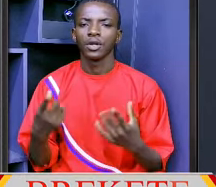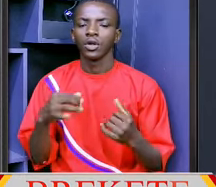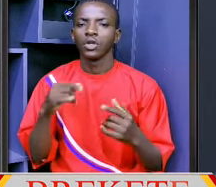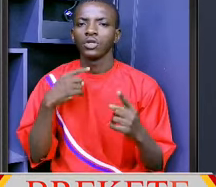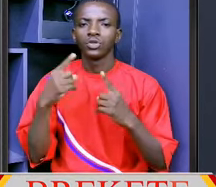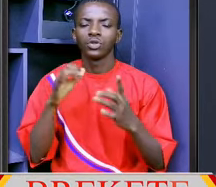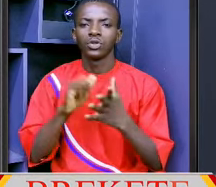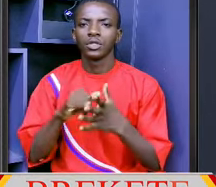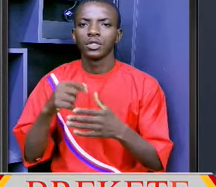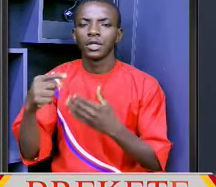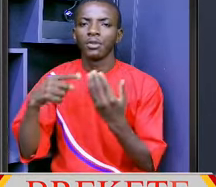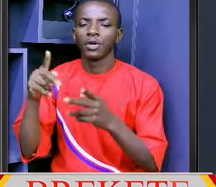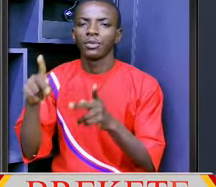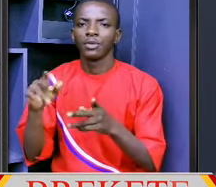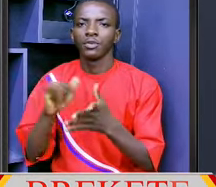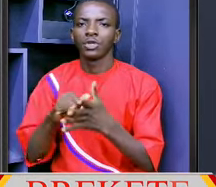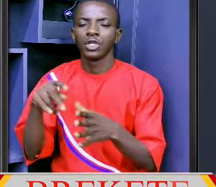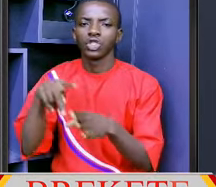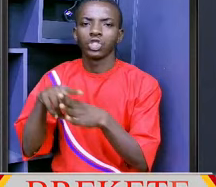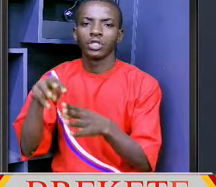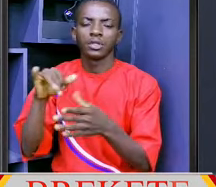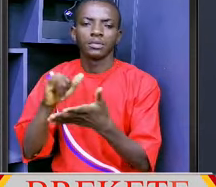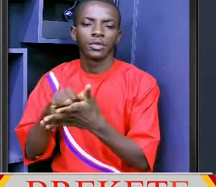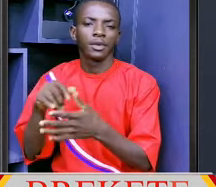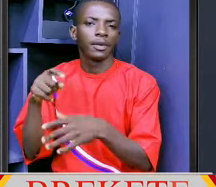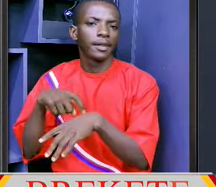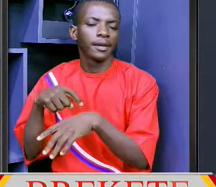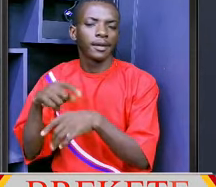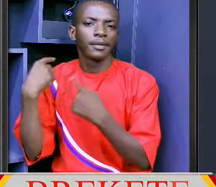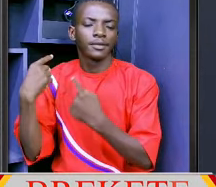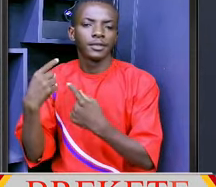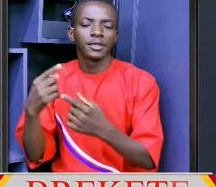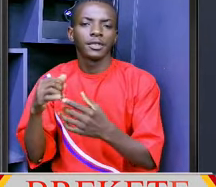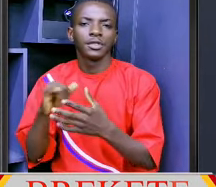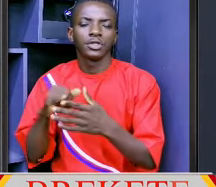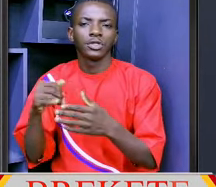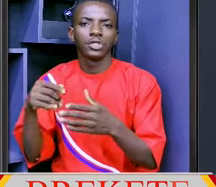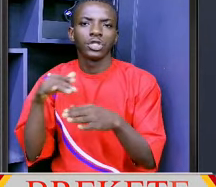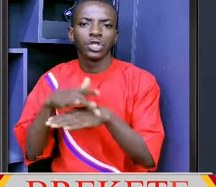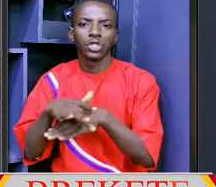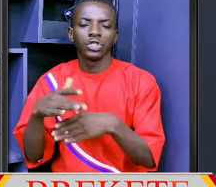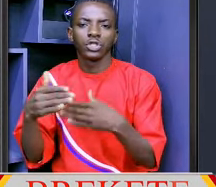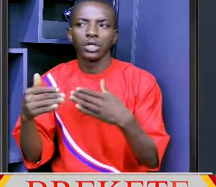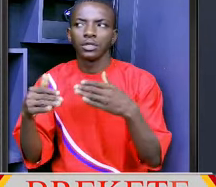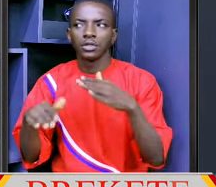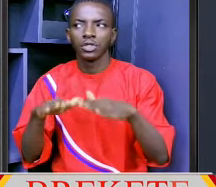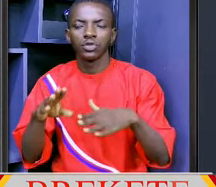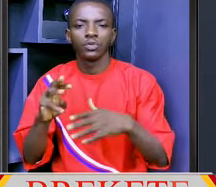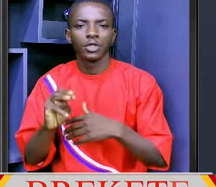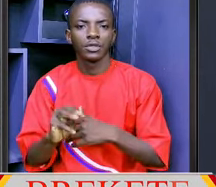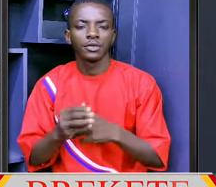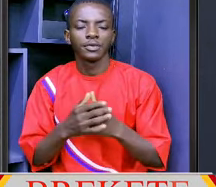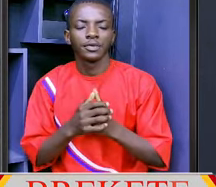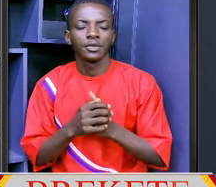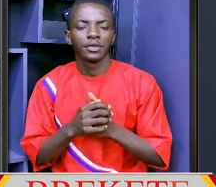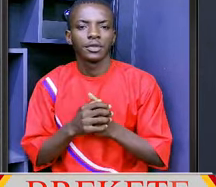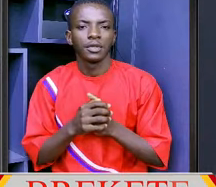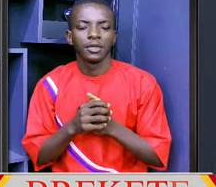Coincidentally, they talk say they amongst the people we cheat them that time during the initial settlement.